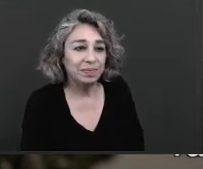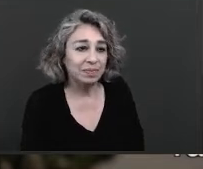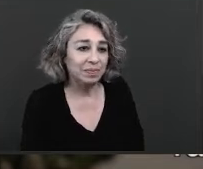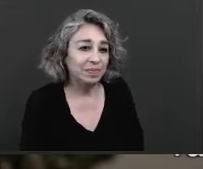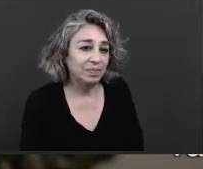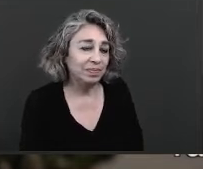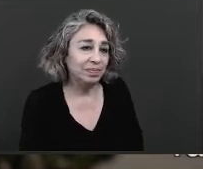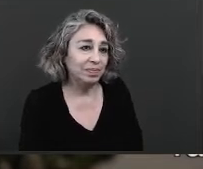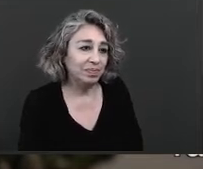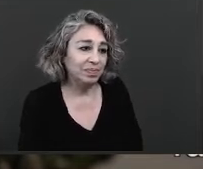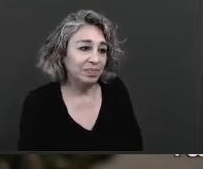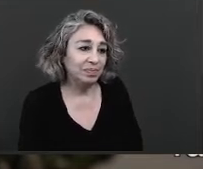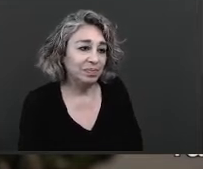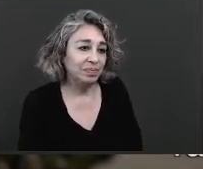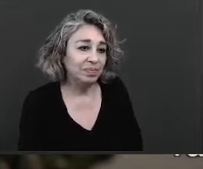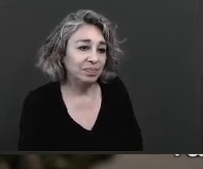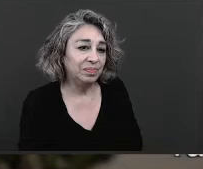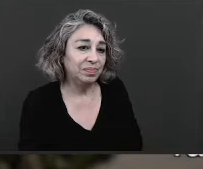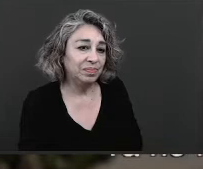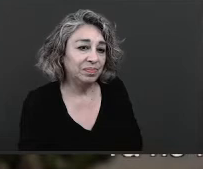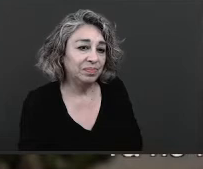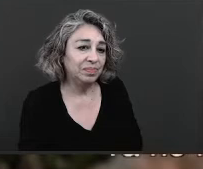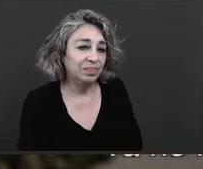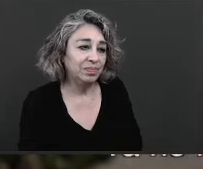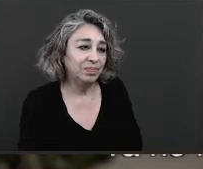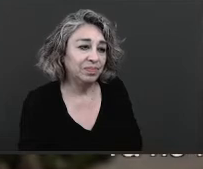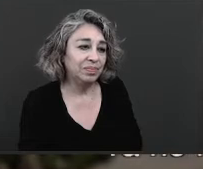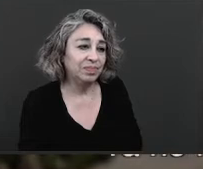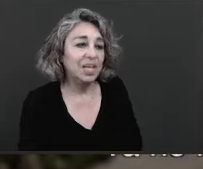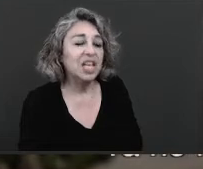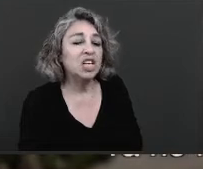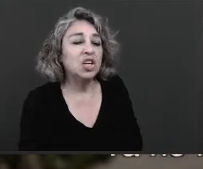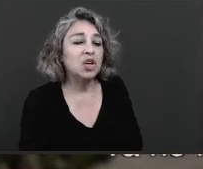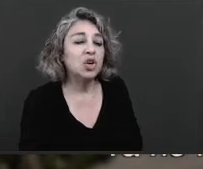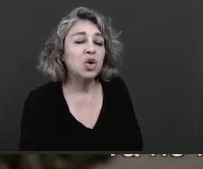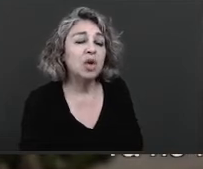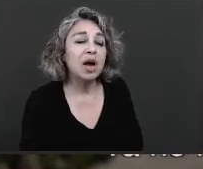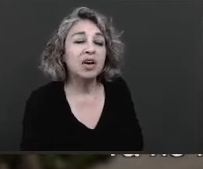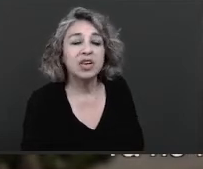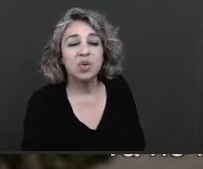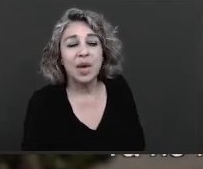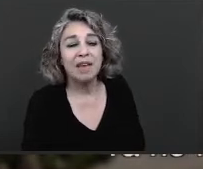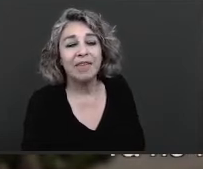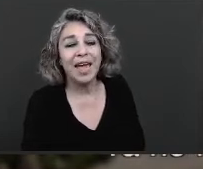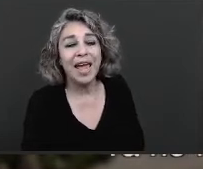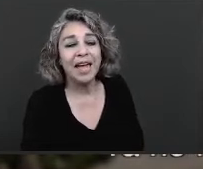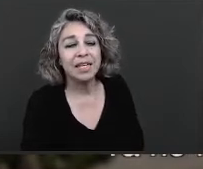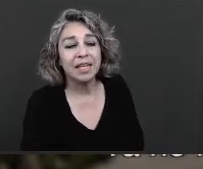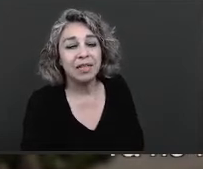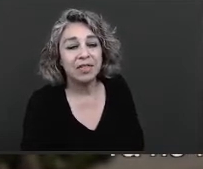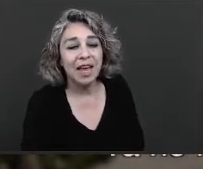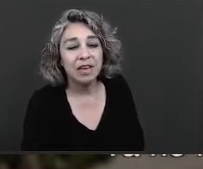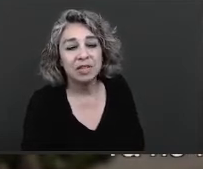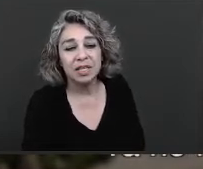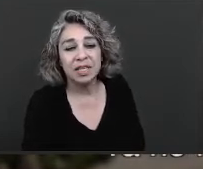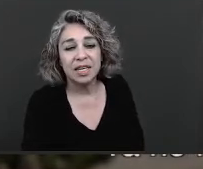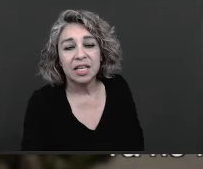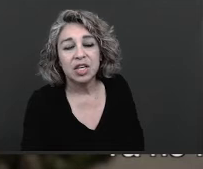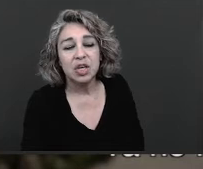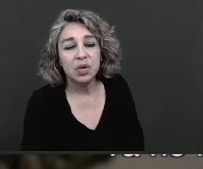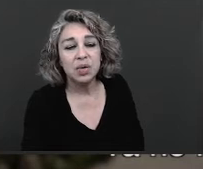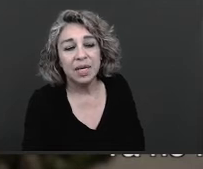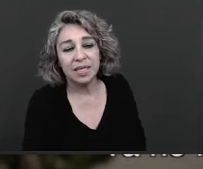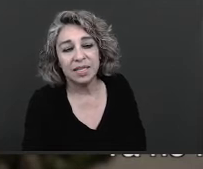no longer do I have 8,000